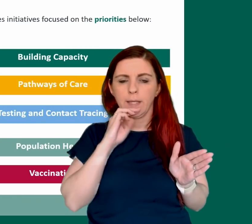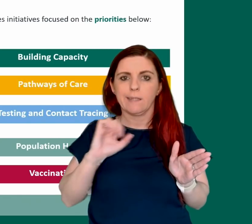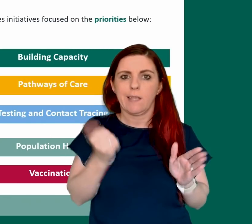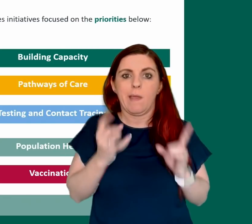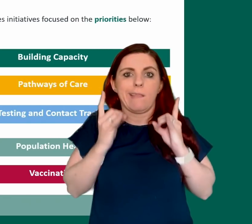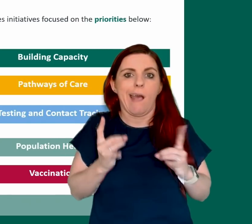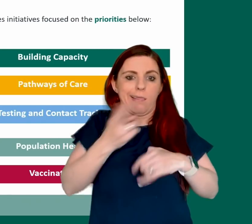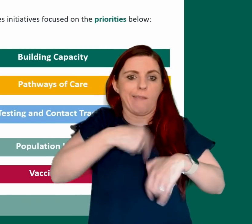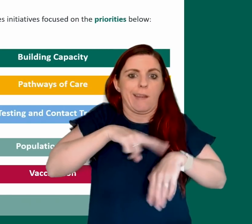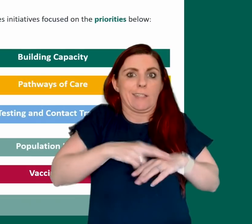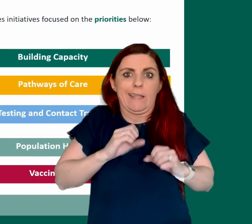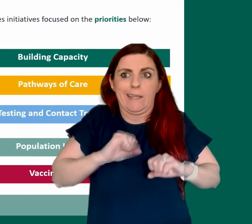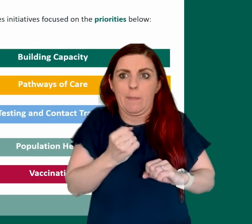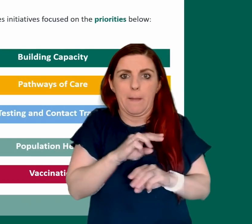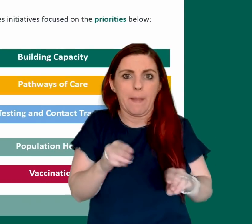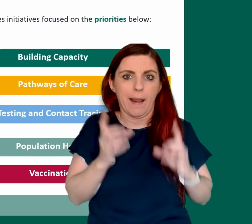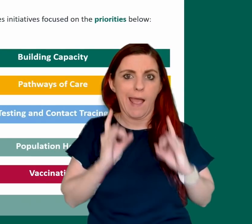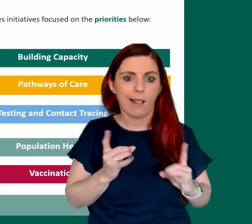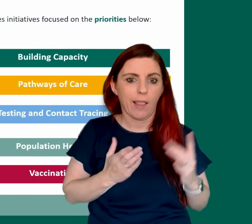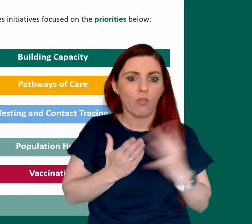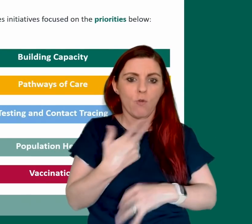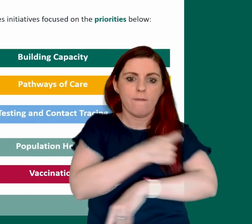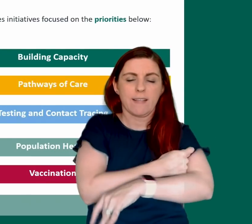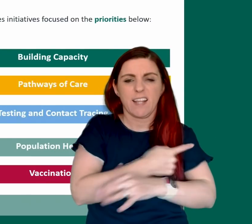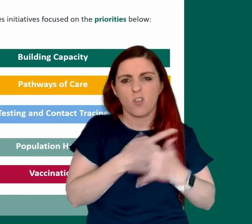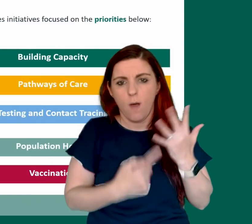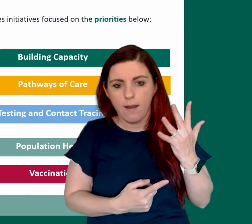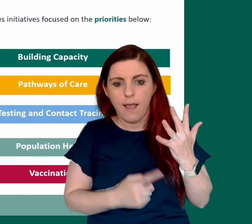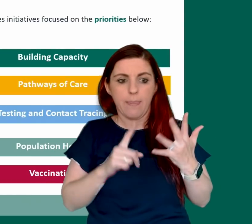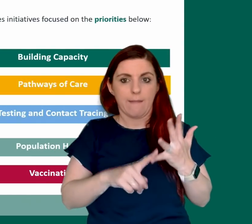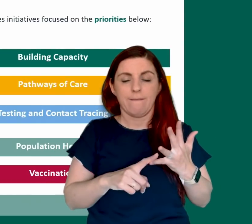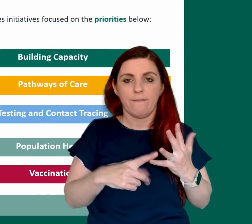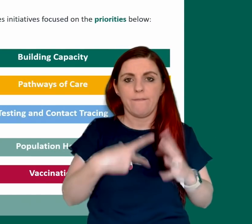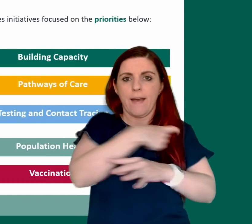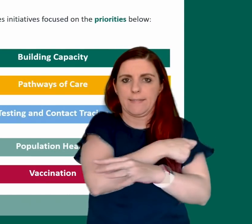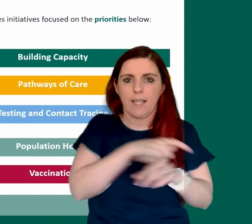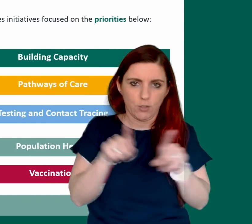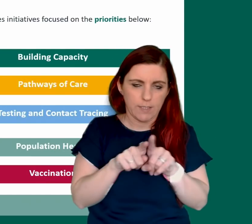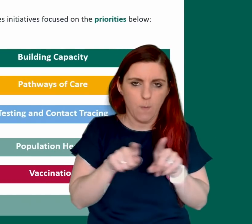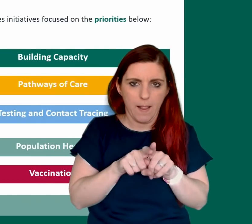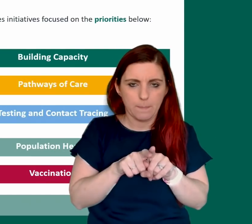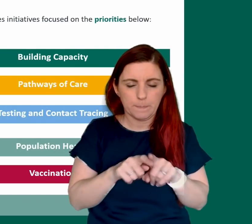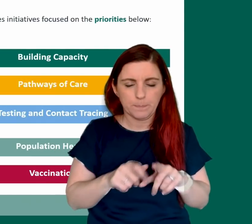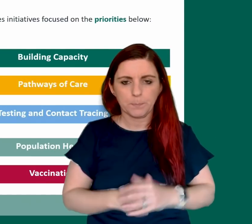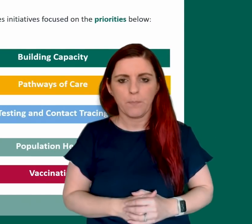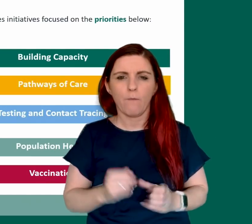of the nation, I suppose keeping people healthy, flu vaccination, etc. And overall then vaccination in terms of the COVID vaccination as